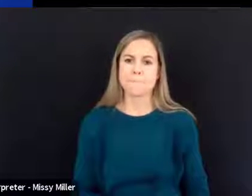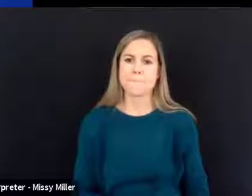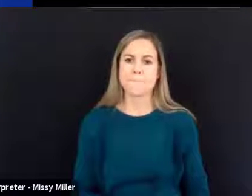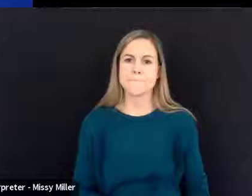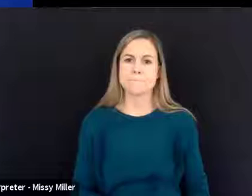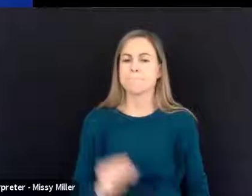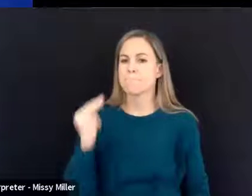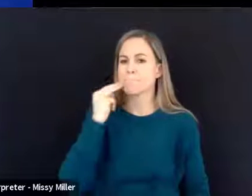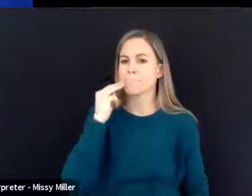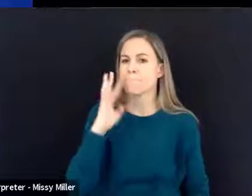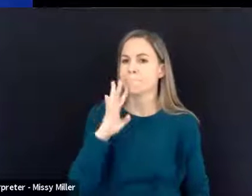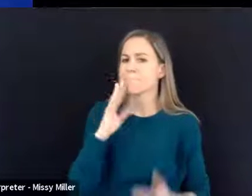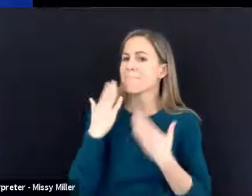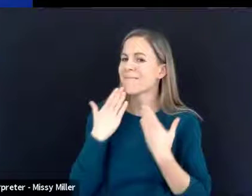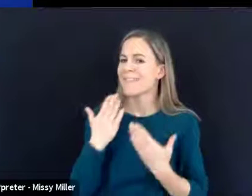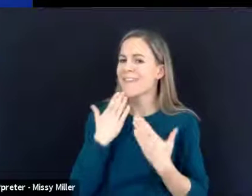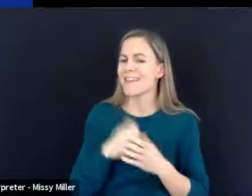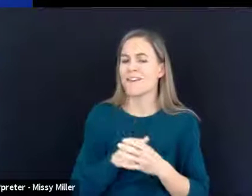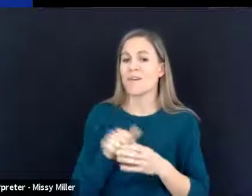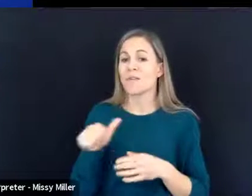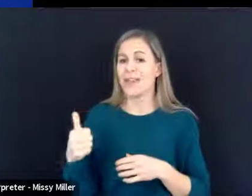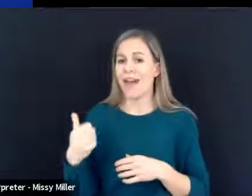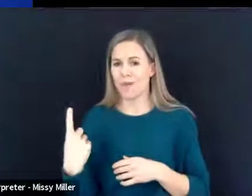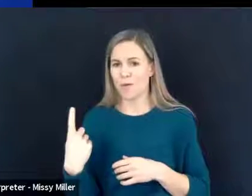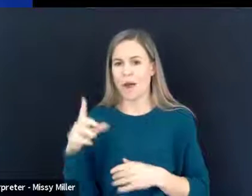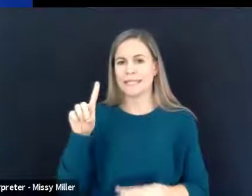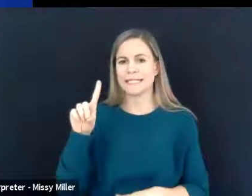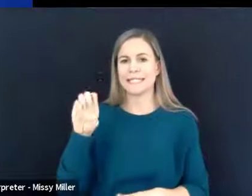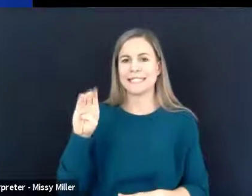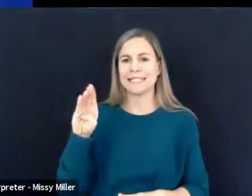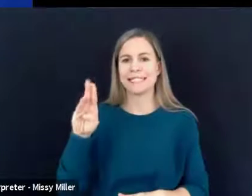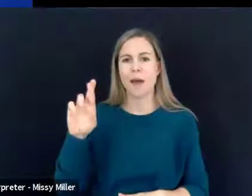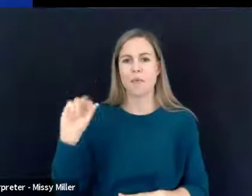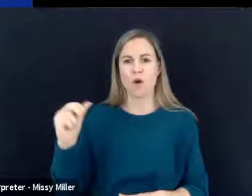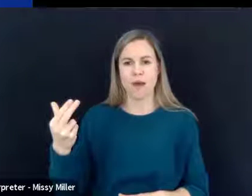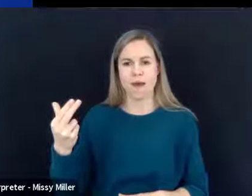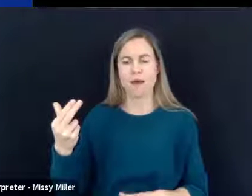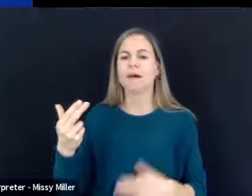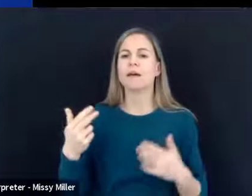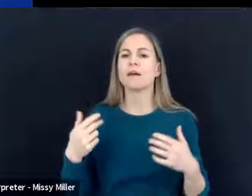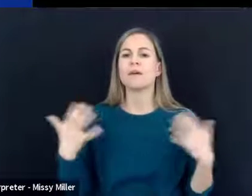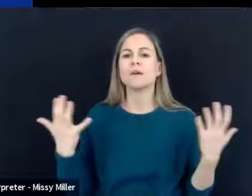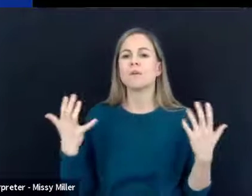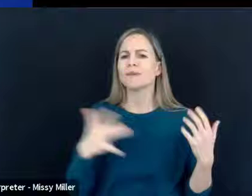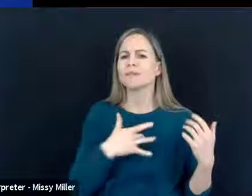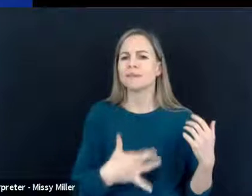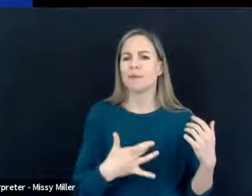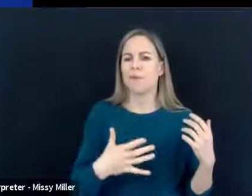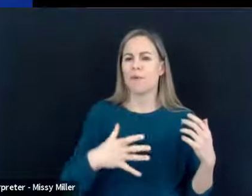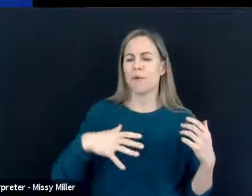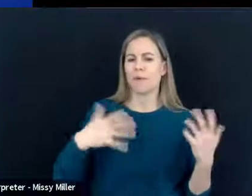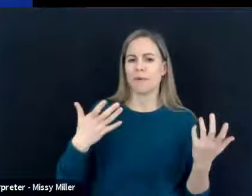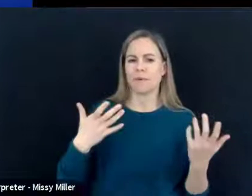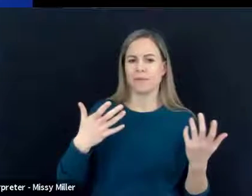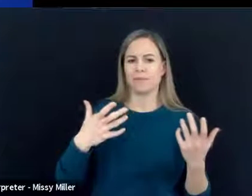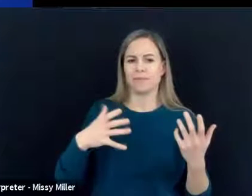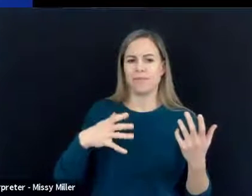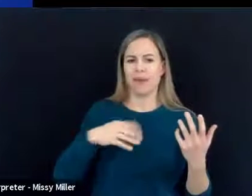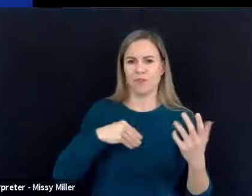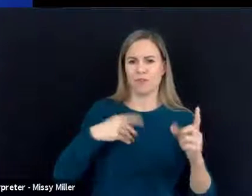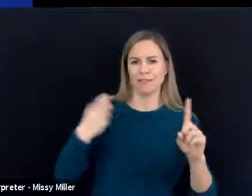Thank you, Susan. And the other one is Deborah has on here. What is a typical eligibility assigned to a student with Charge